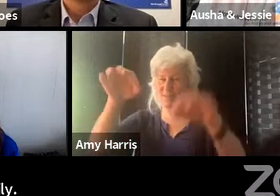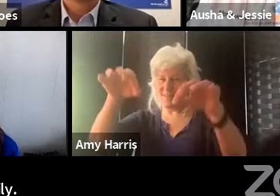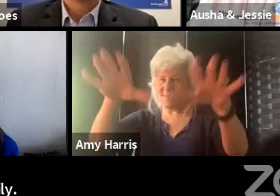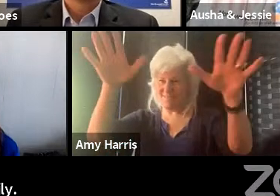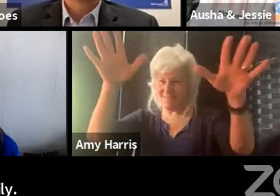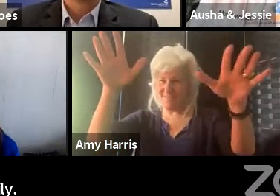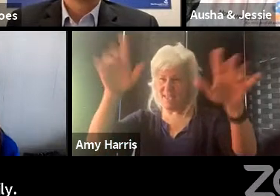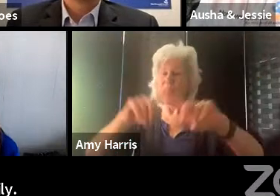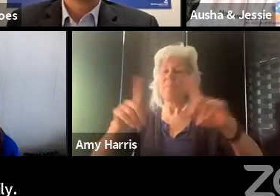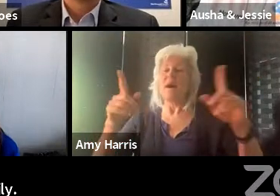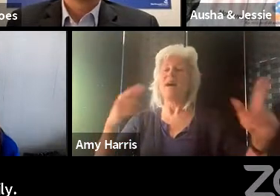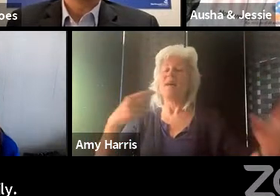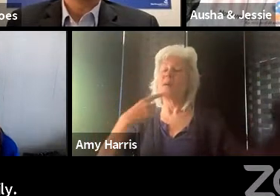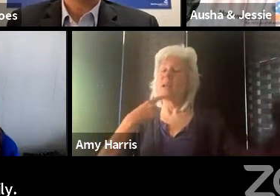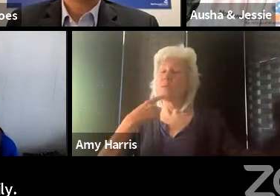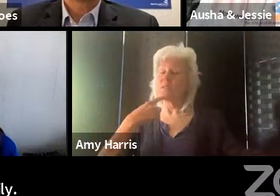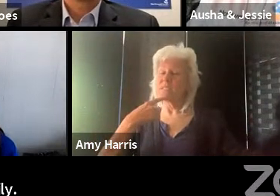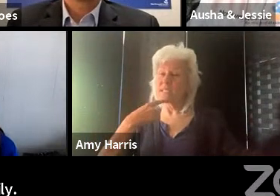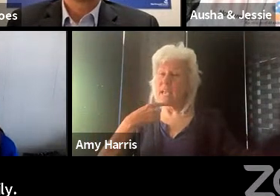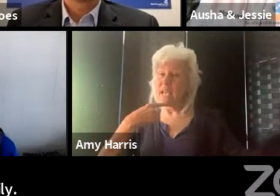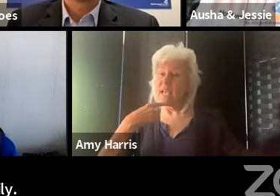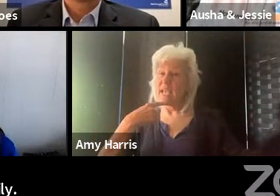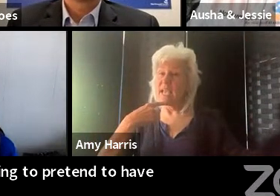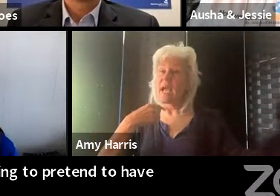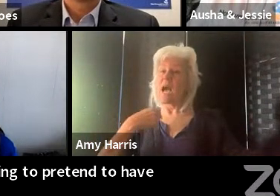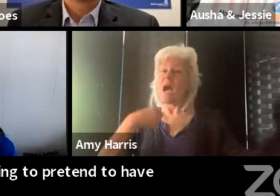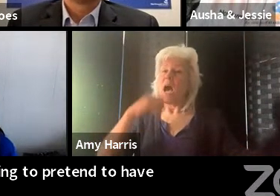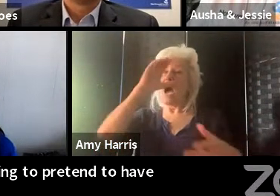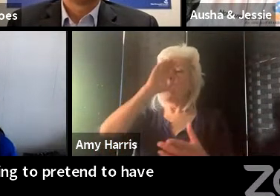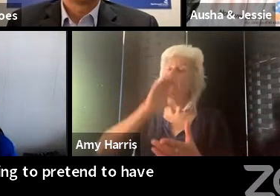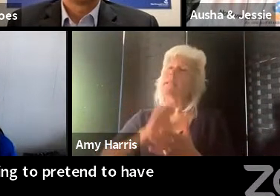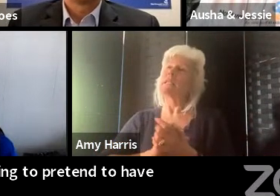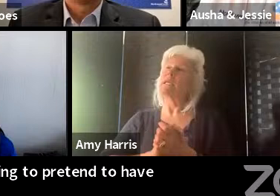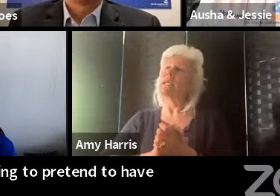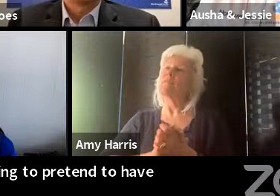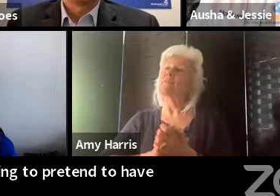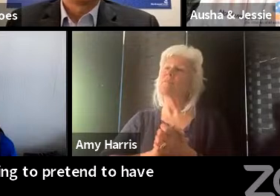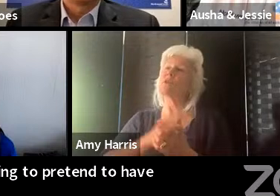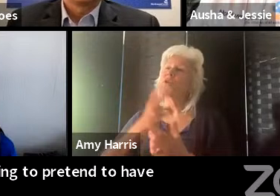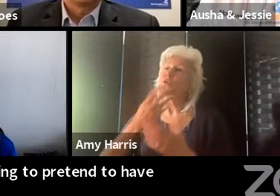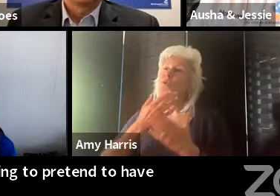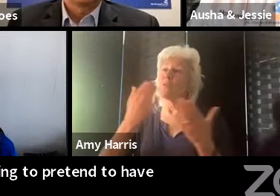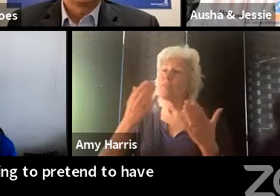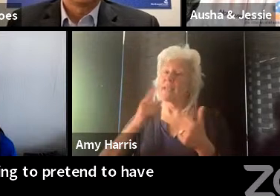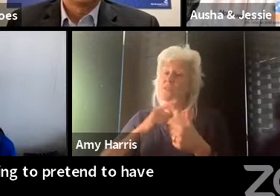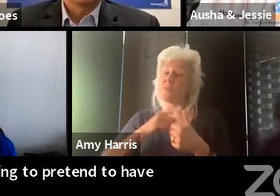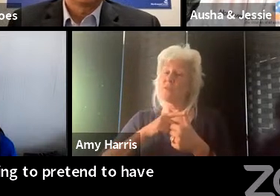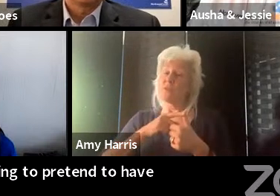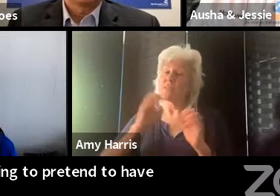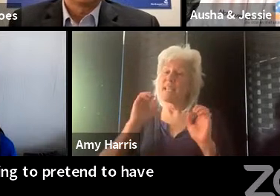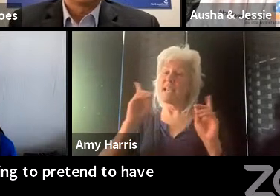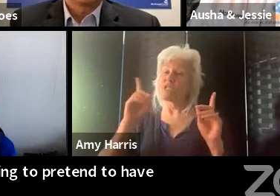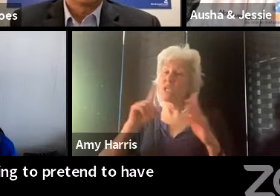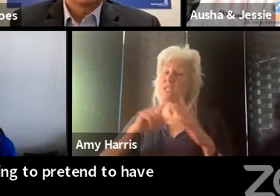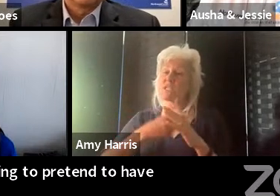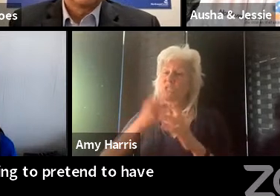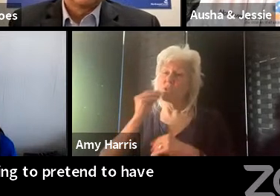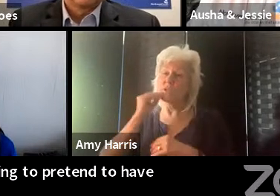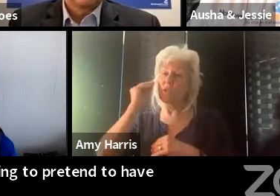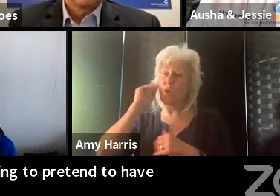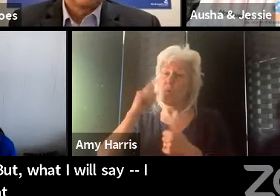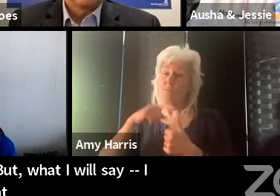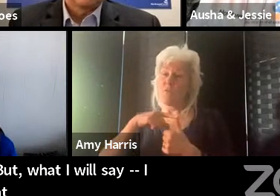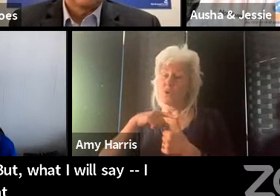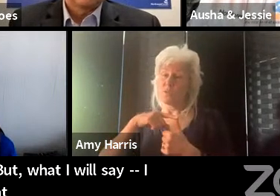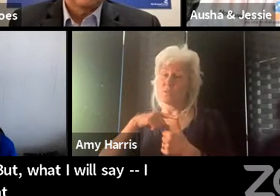I will say is that I do believe that two things. I believe that education starts in the home first. And